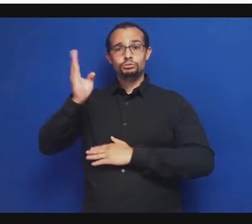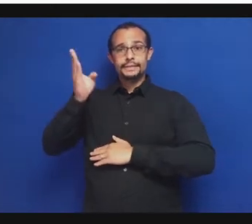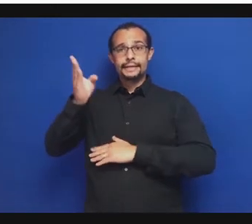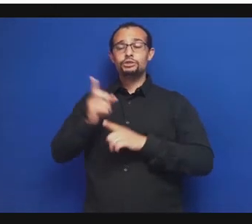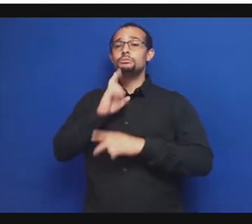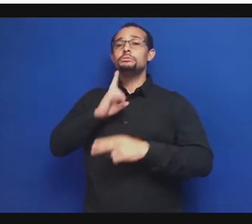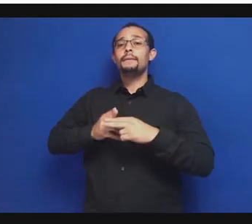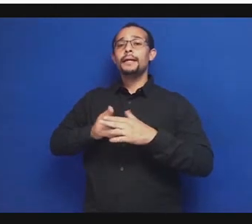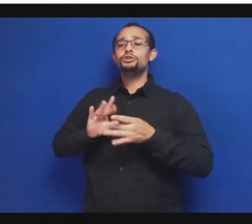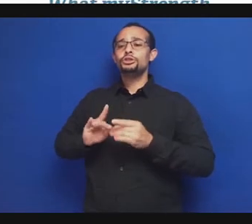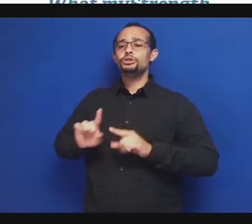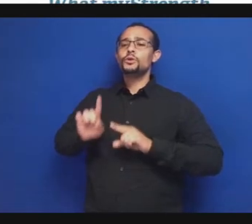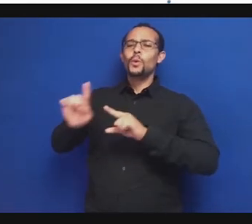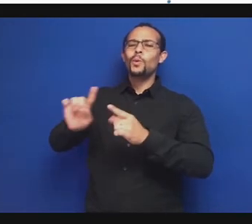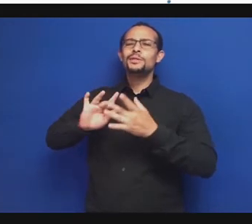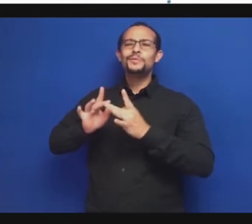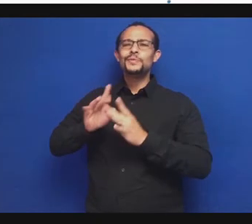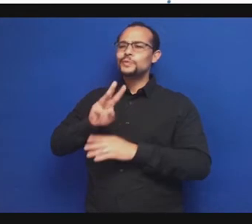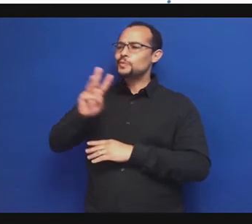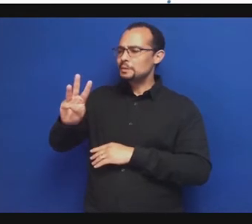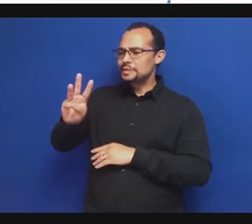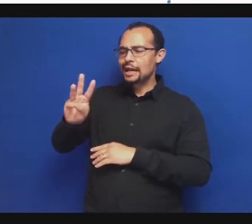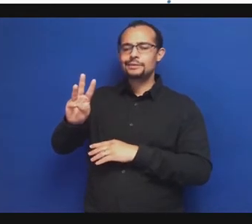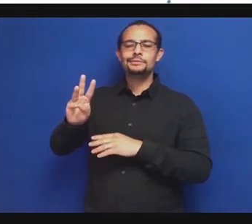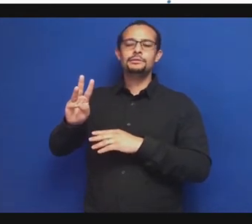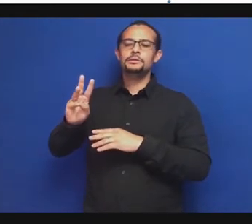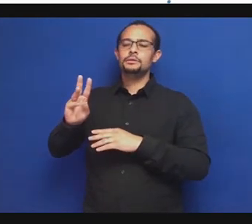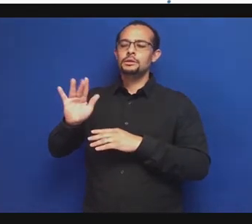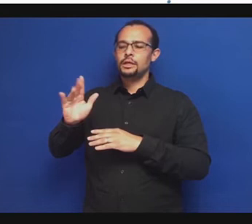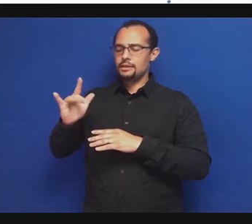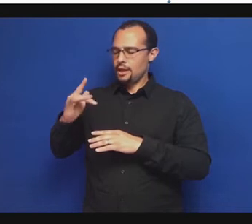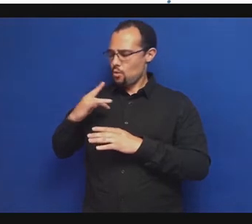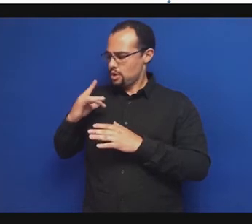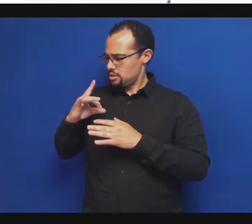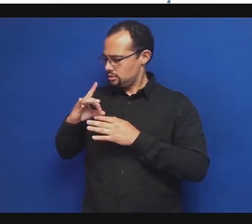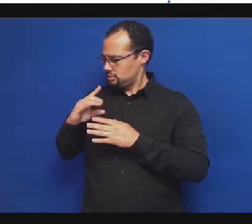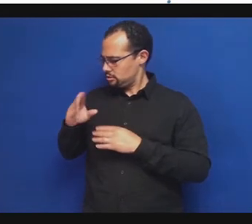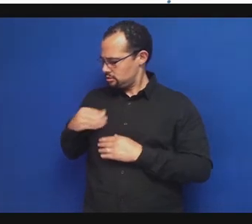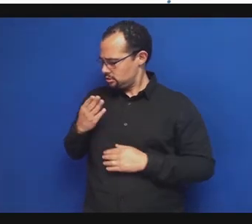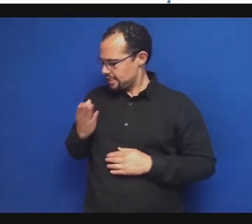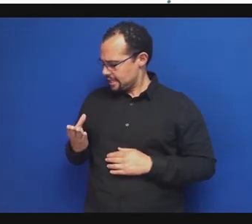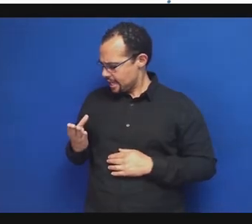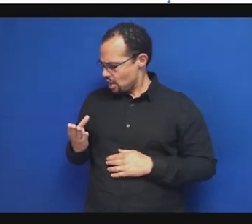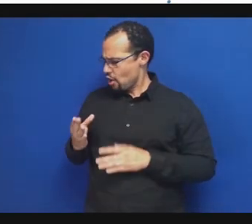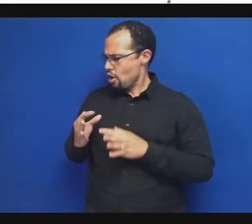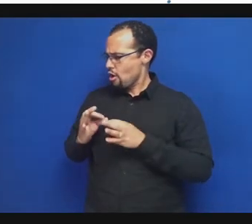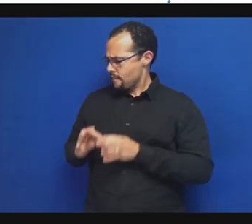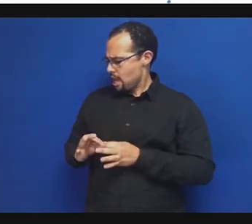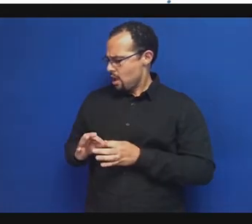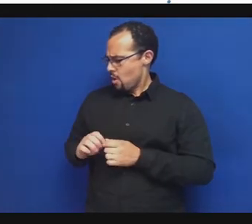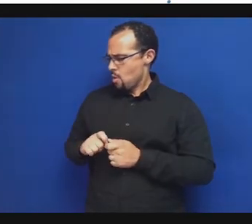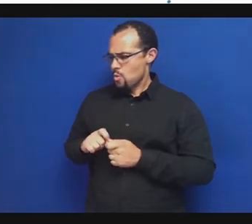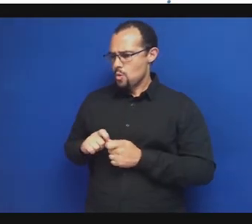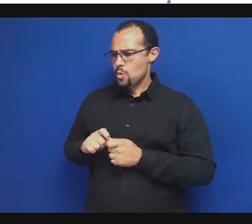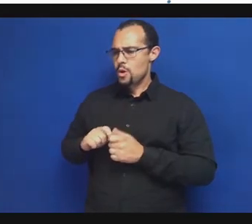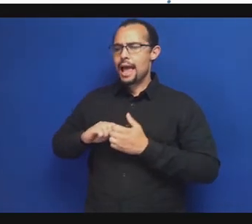regarding accessing My Strength. We do have, remember, the map picture, and you click on your